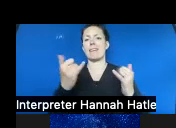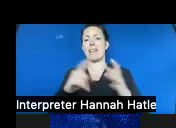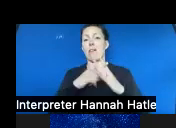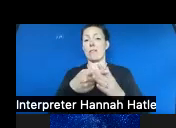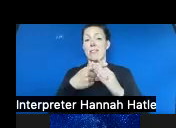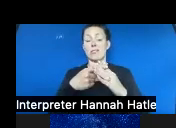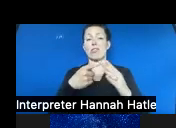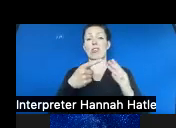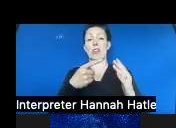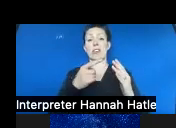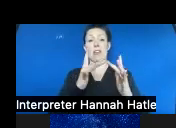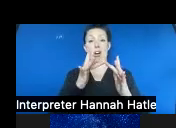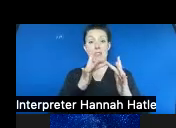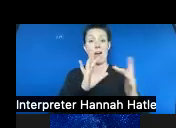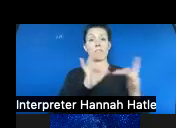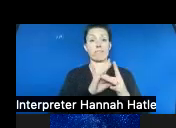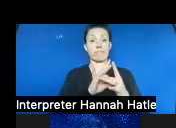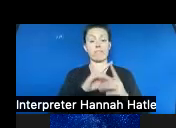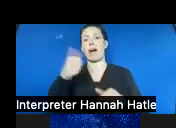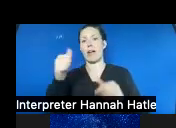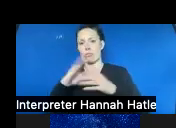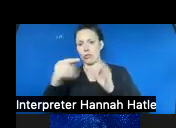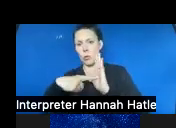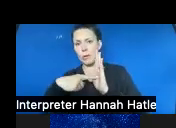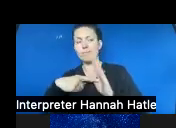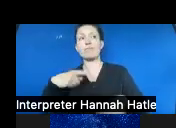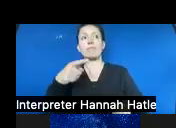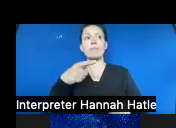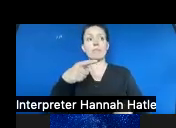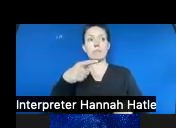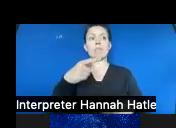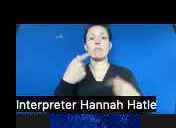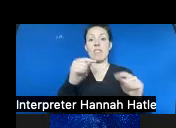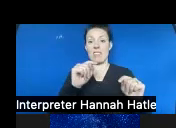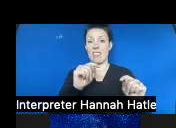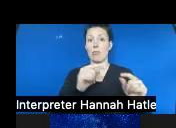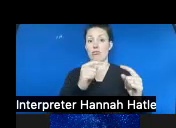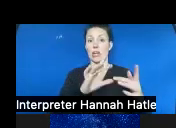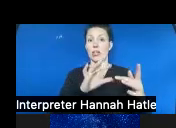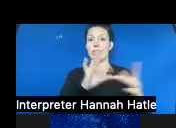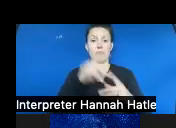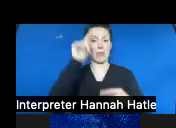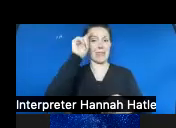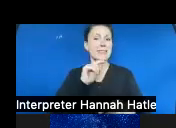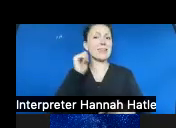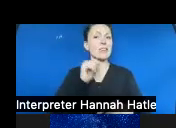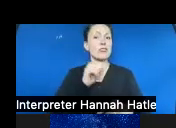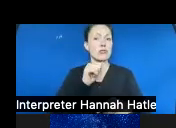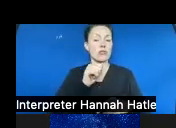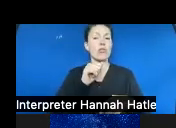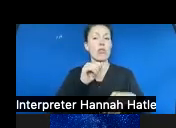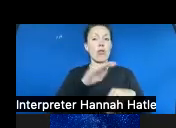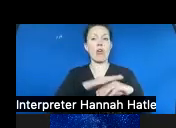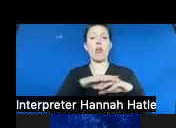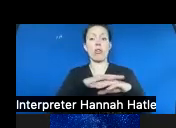connecting online. This is another storytelling. Connecting online with a teenage girl on a reservation about 90 minutes from a